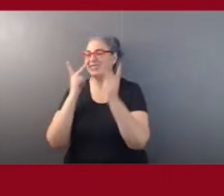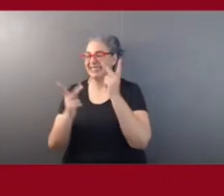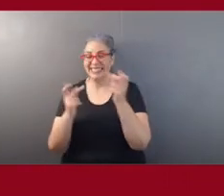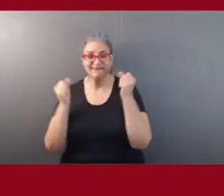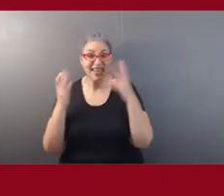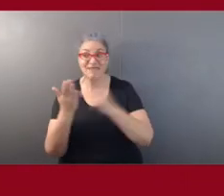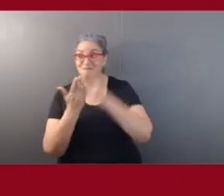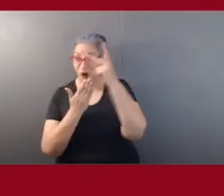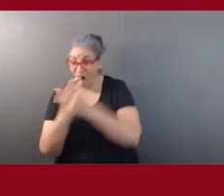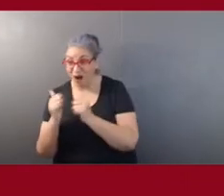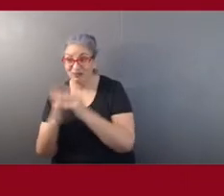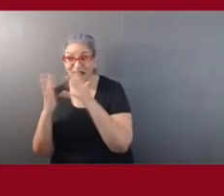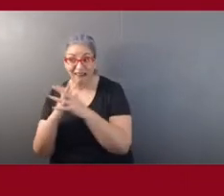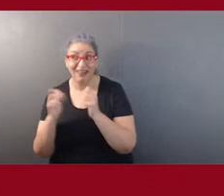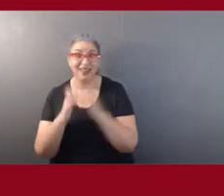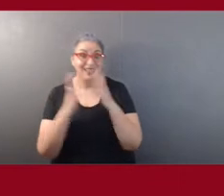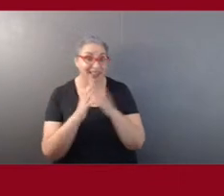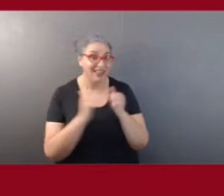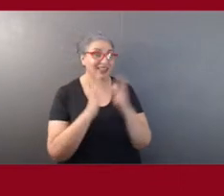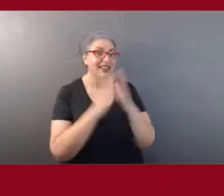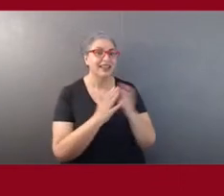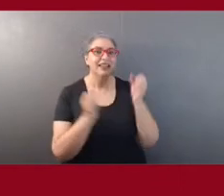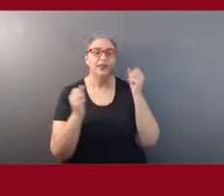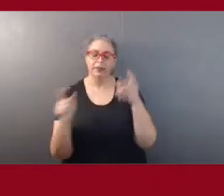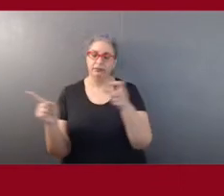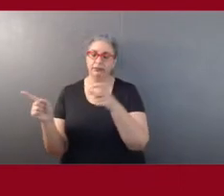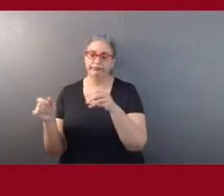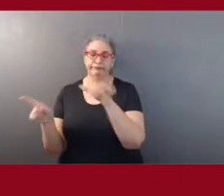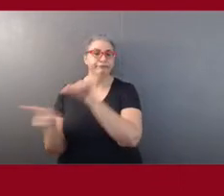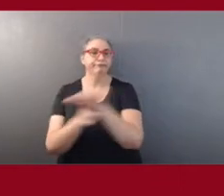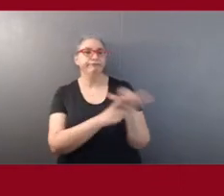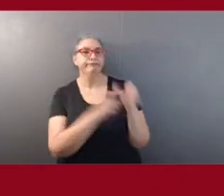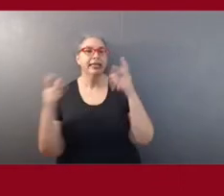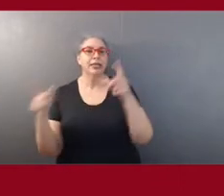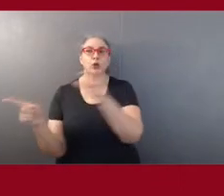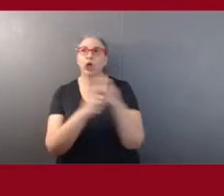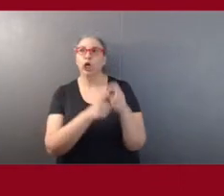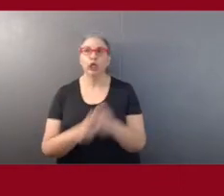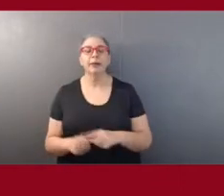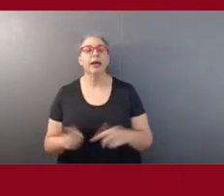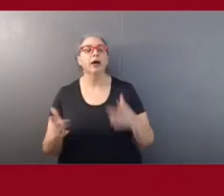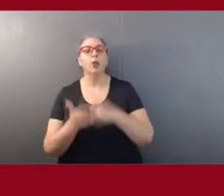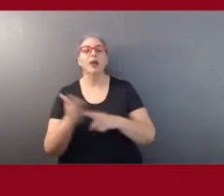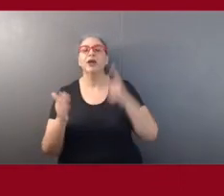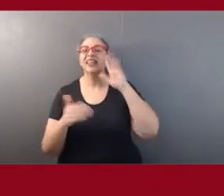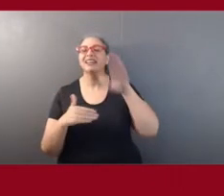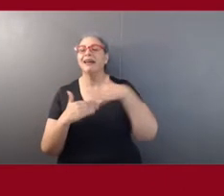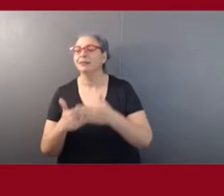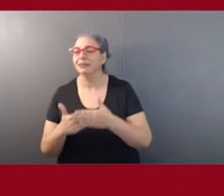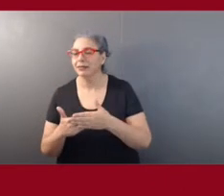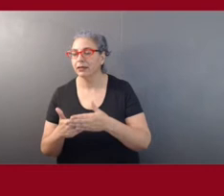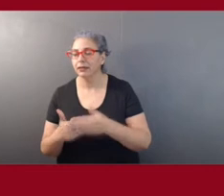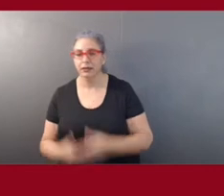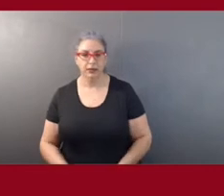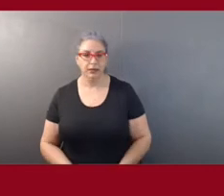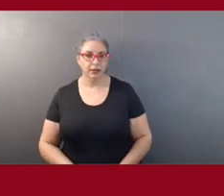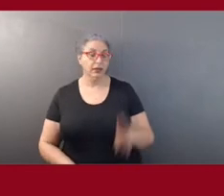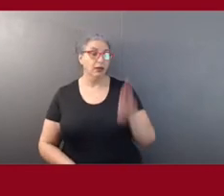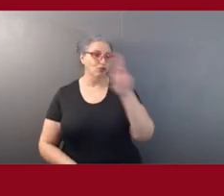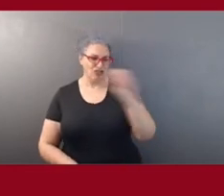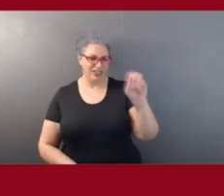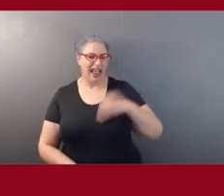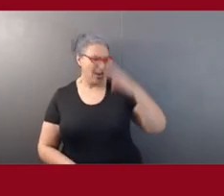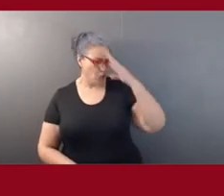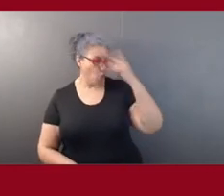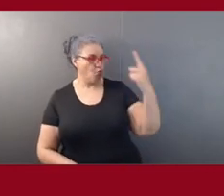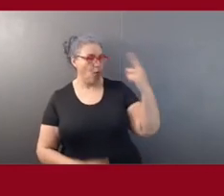lot of programs. What will it take from here where we are in 2022? I know there's a professor, he does the diversity report